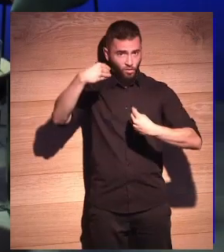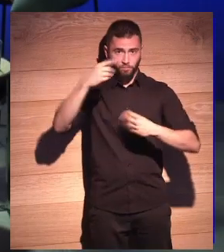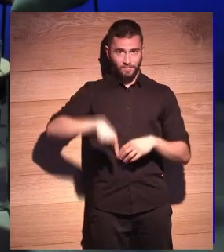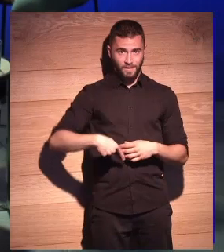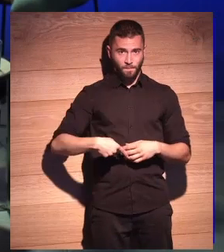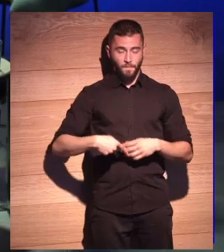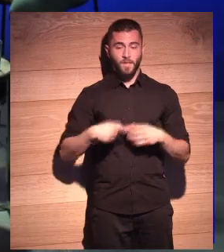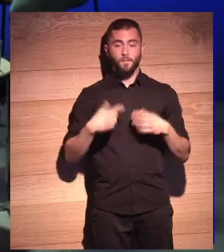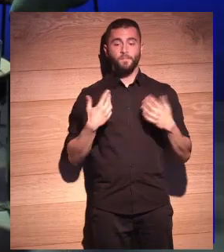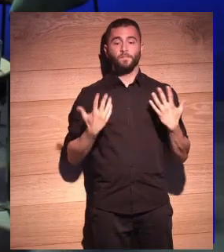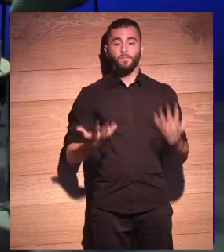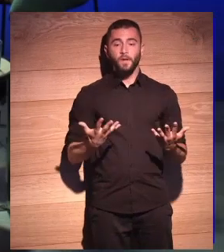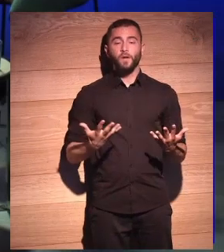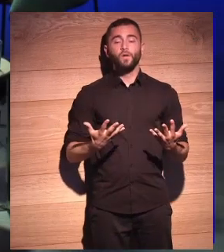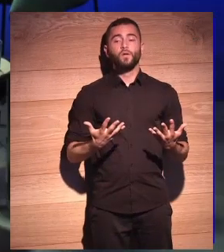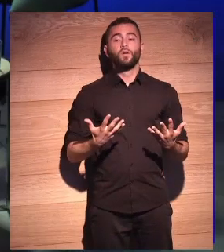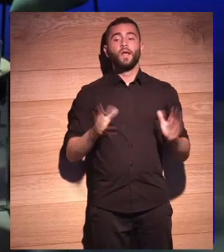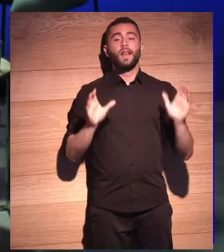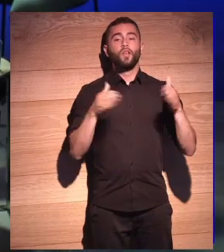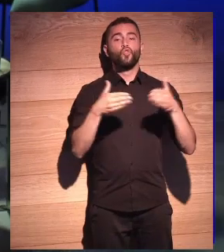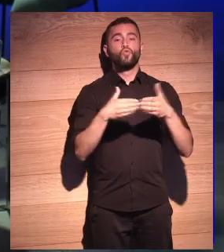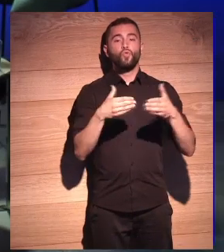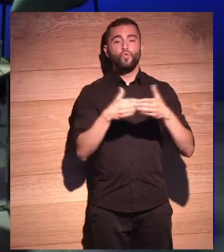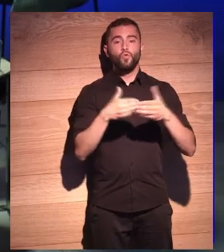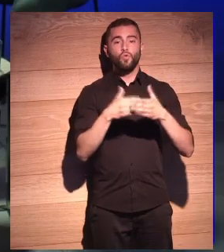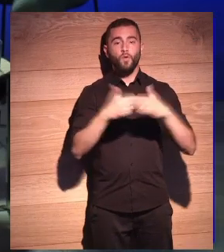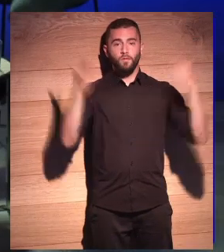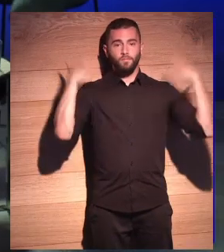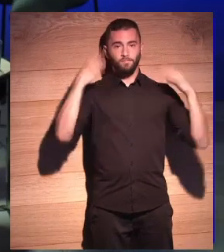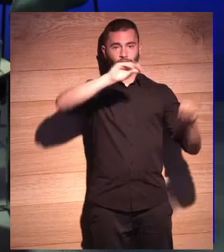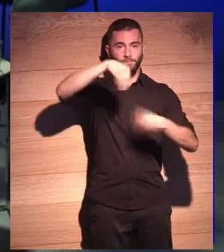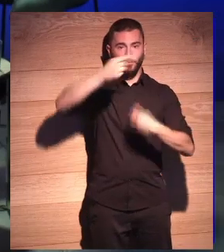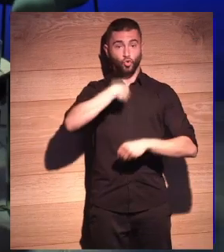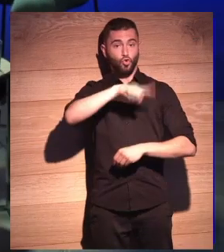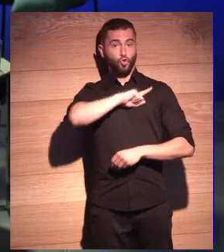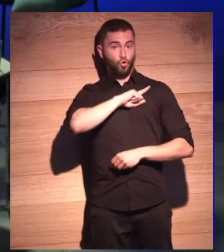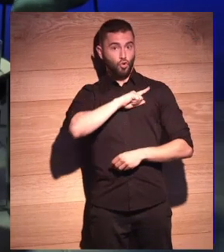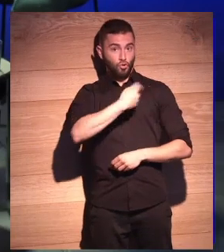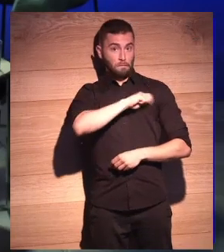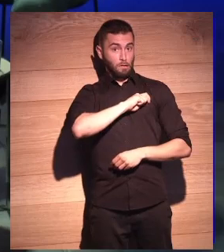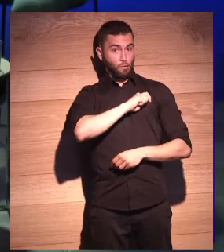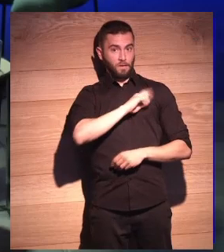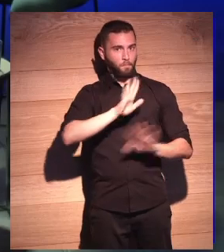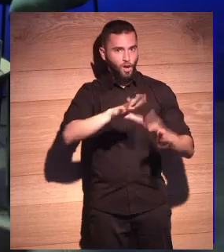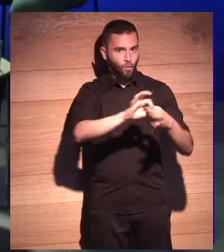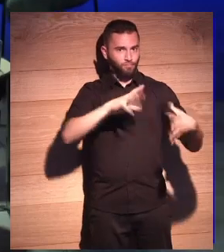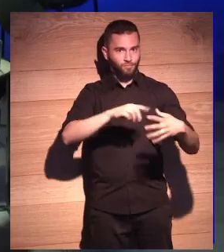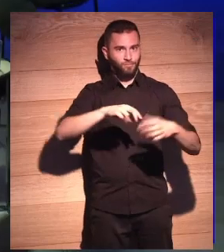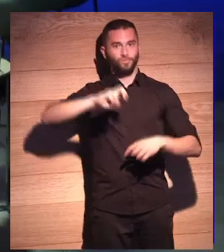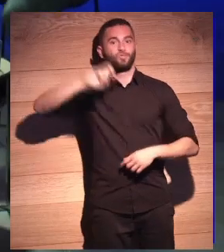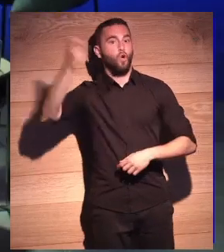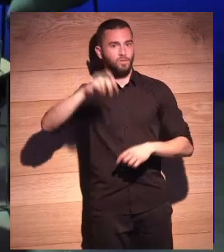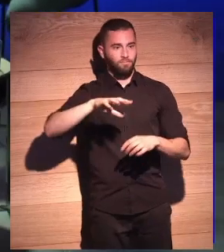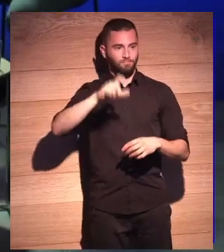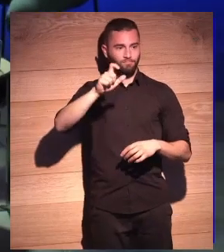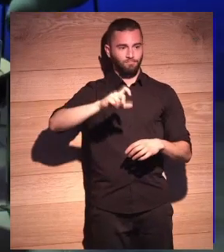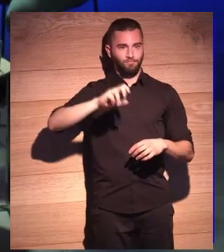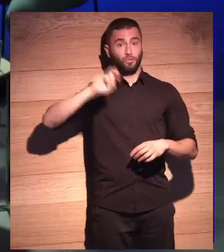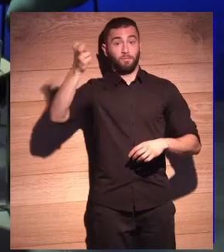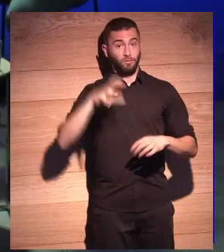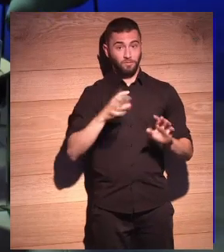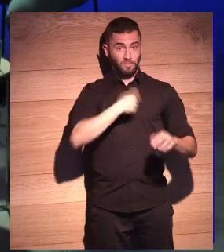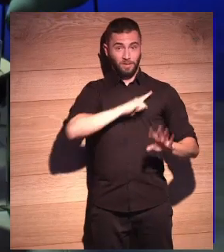and flamenco as well. Although the group that was in charge, it was not us, it was Coventry's,